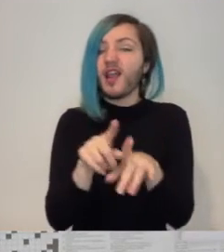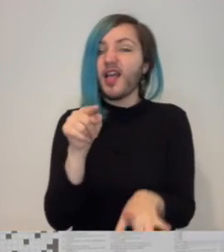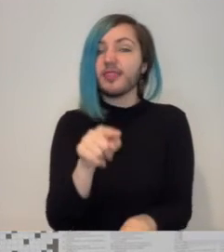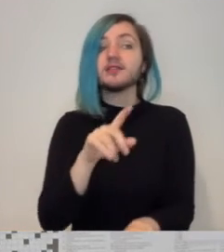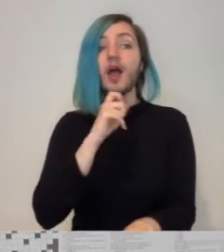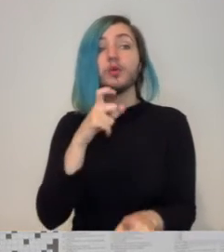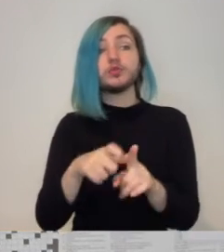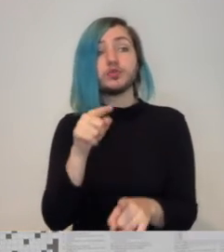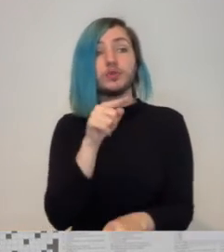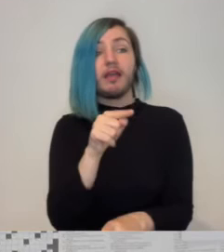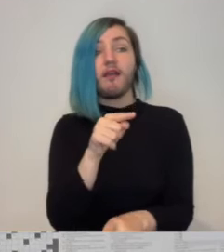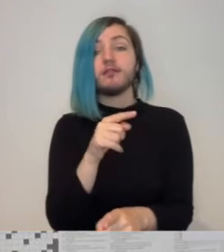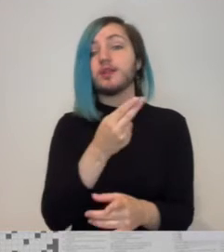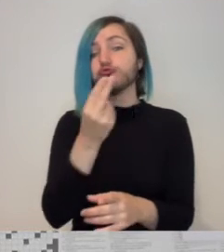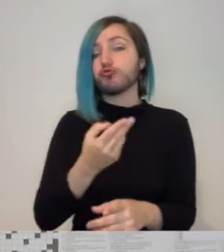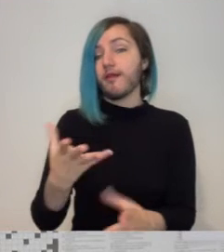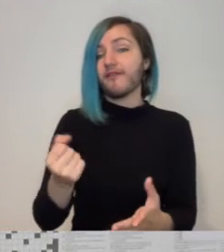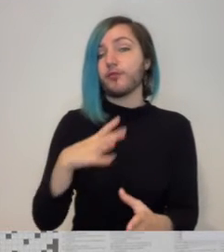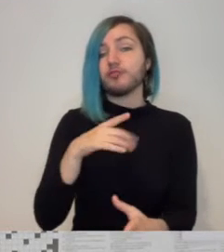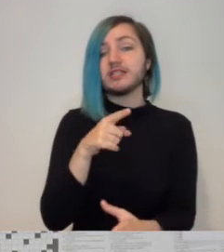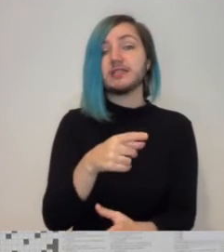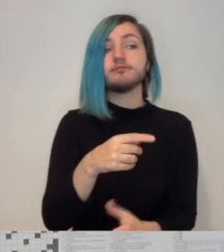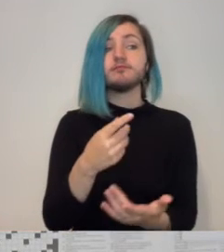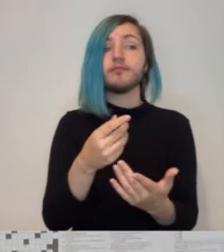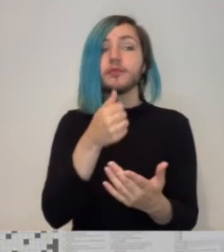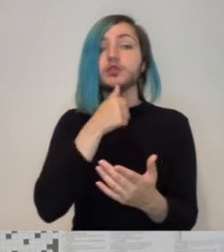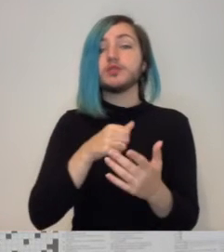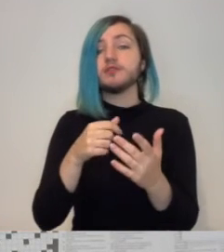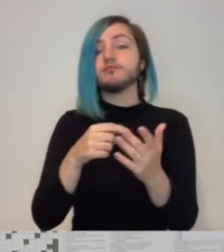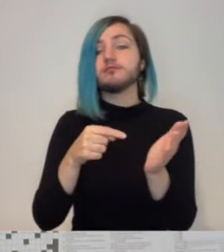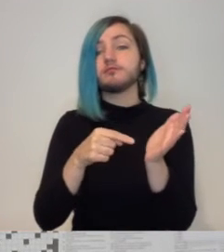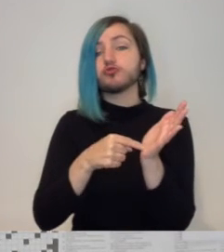with the drawing that I already have with tracing paper.